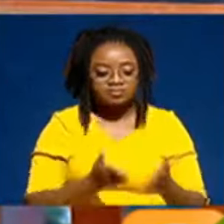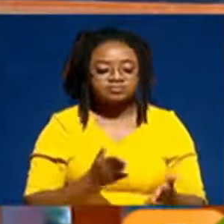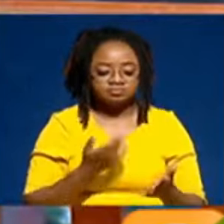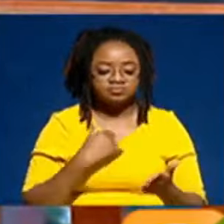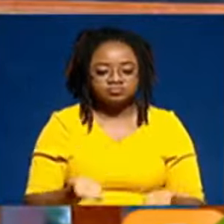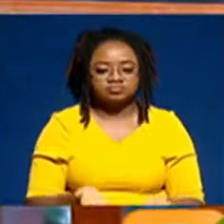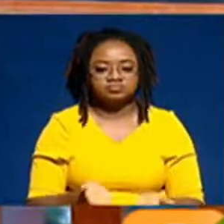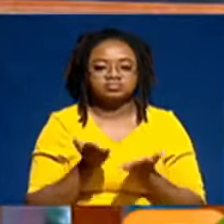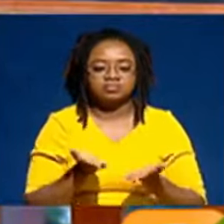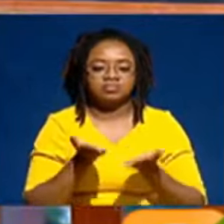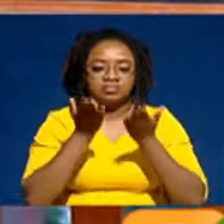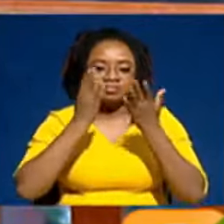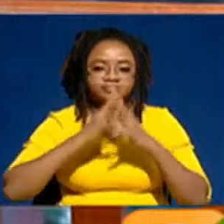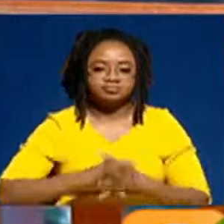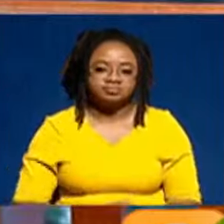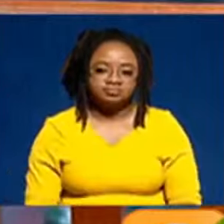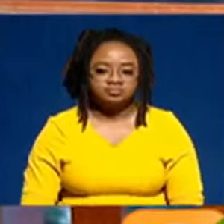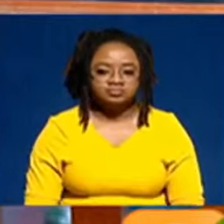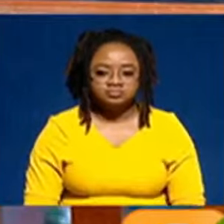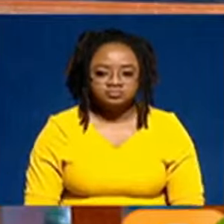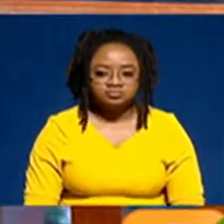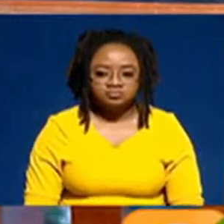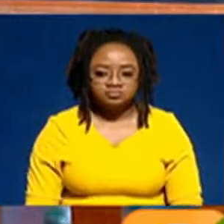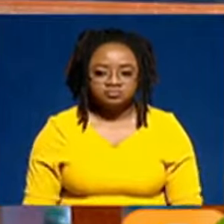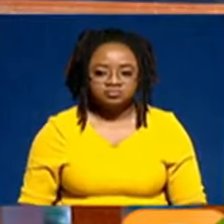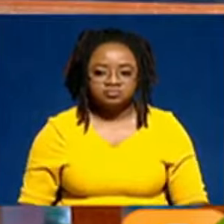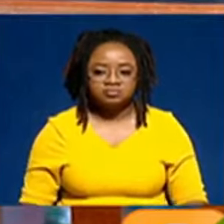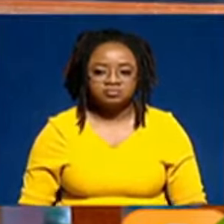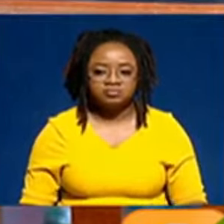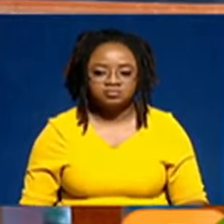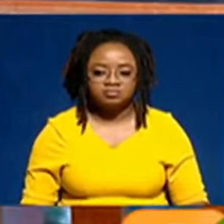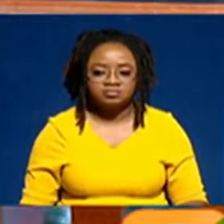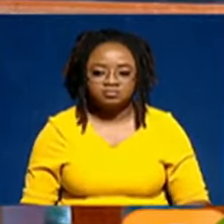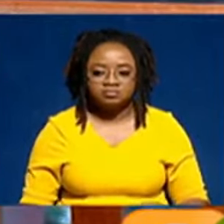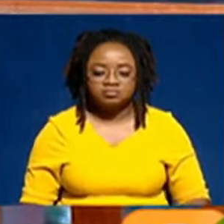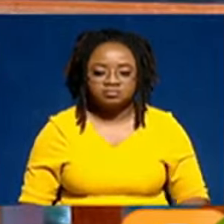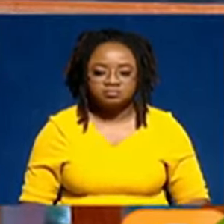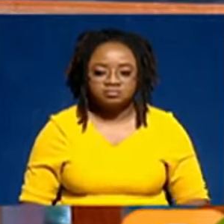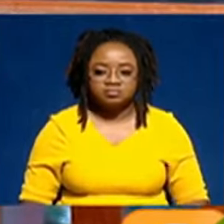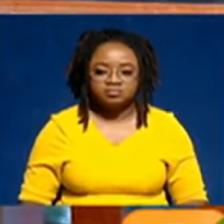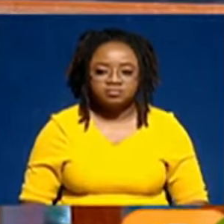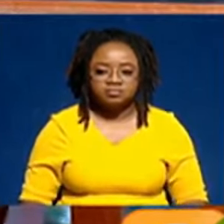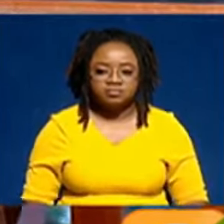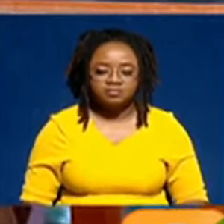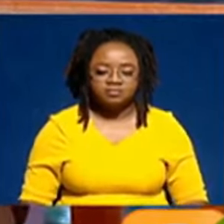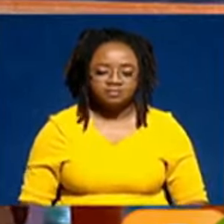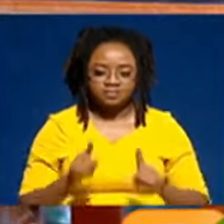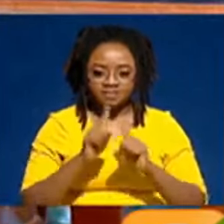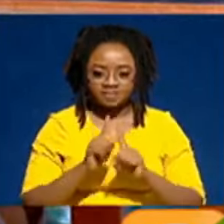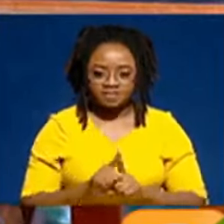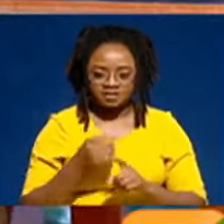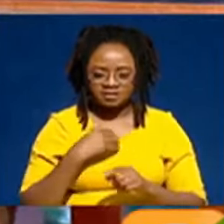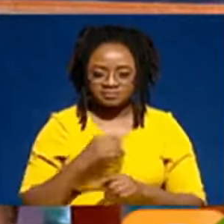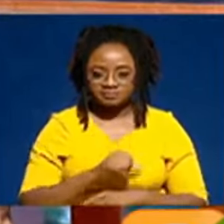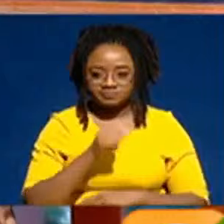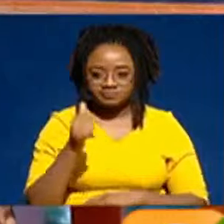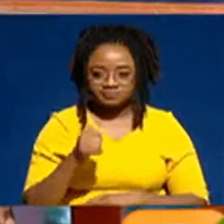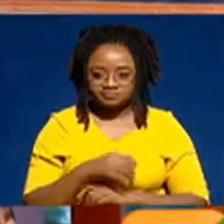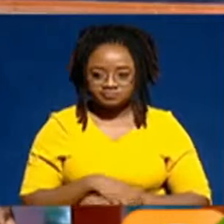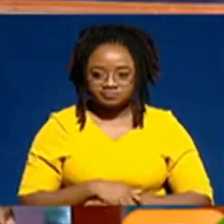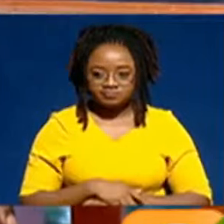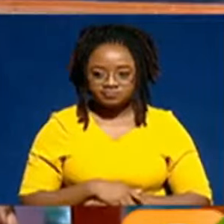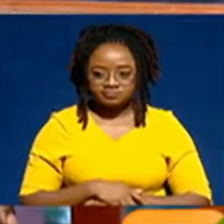blocks. Yeah. So let my friend do that. And there are quick wins. Within that plan, for